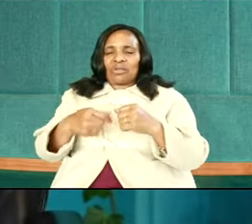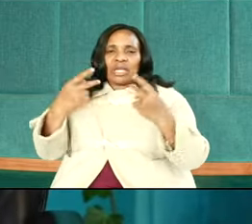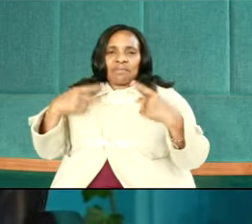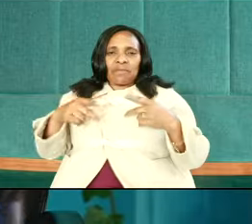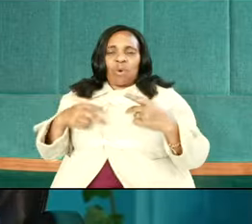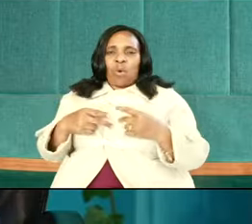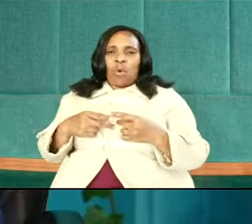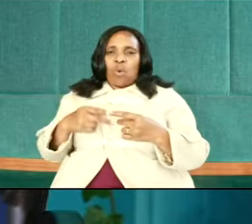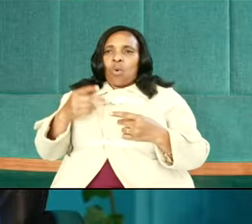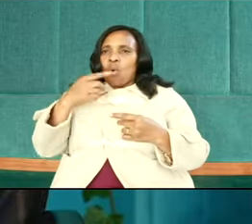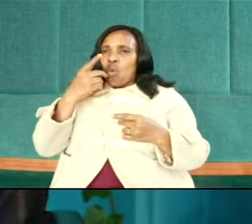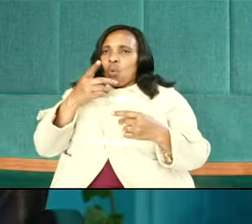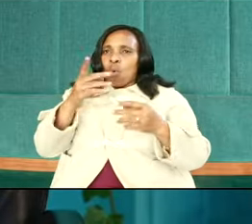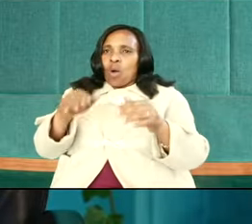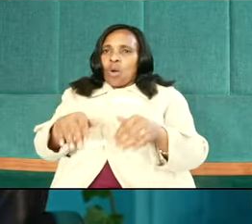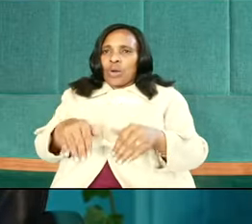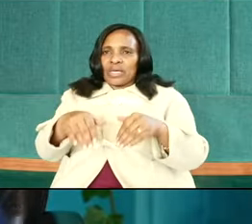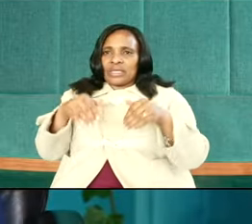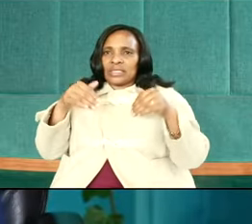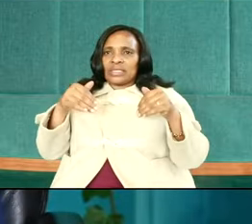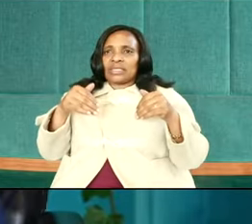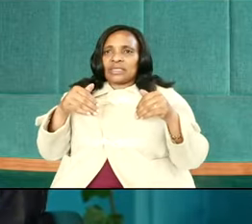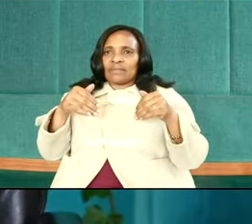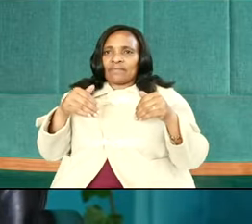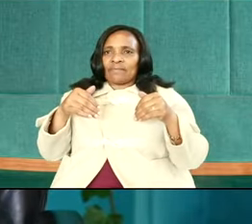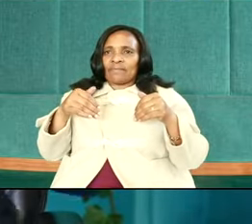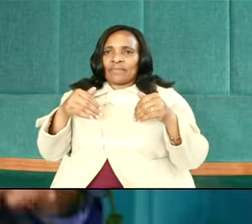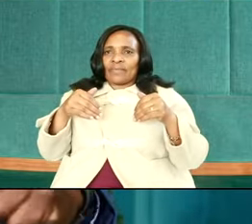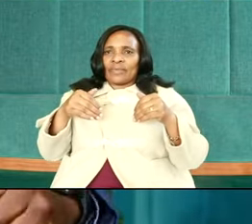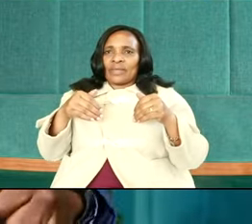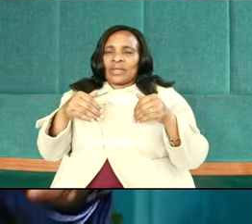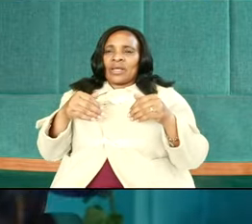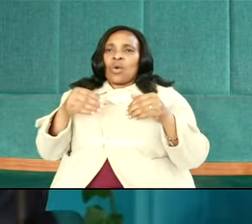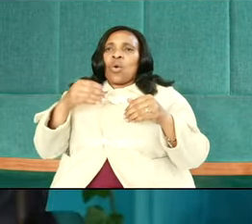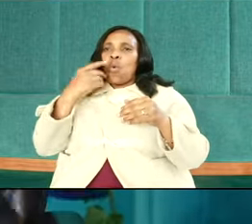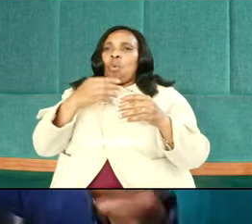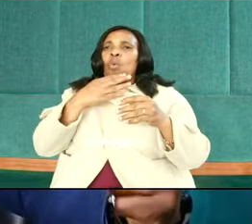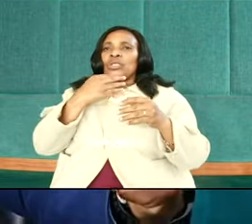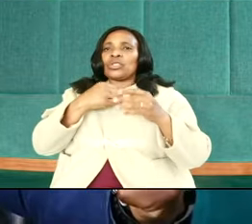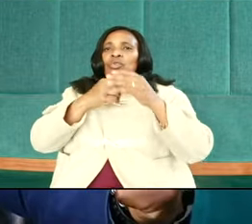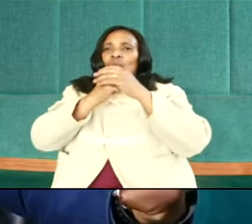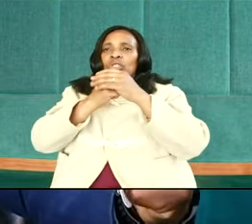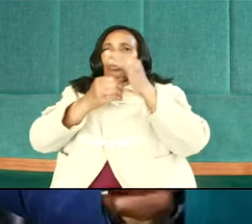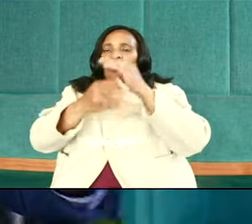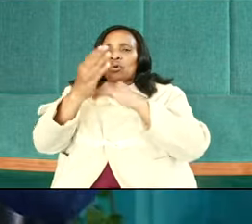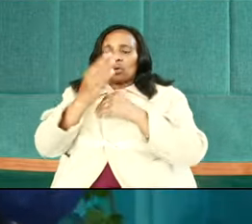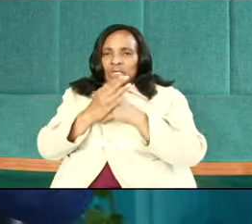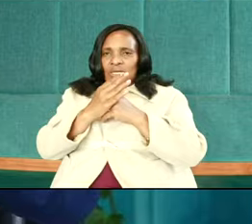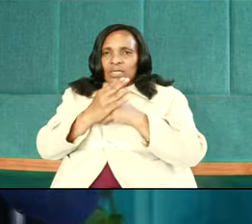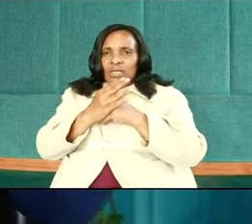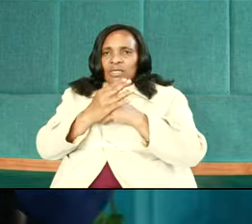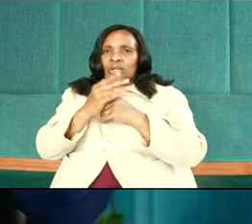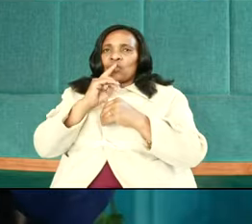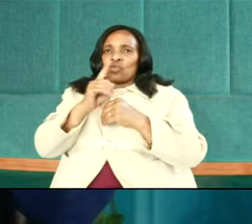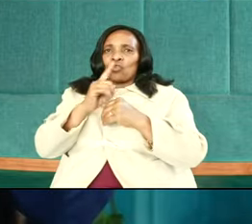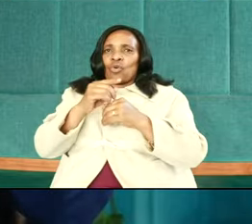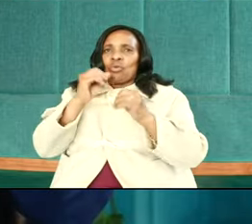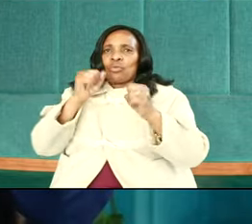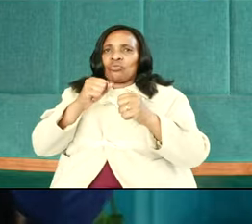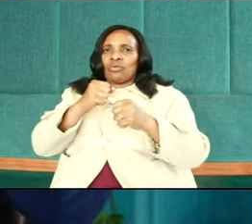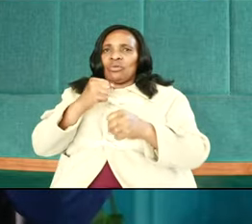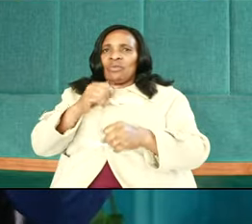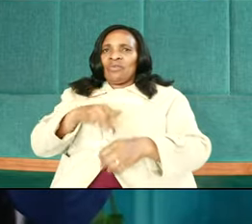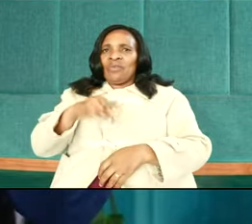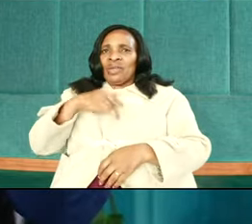people who were just like him, who still worshipped God, you know. And so he does feel